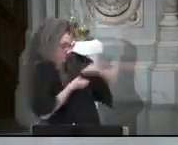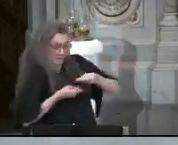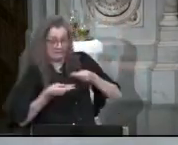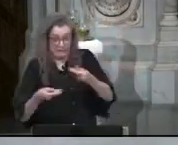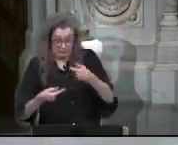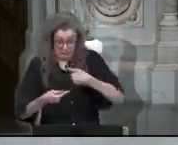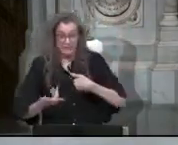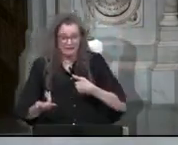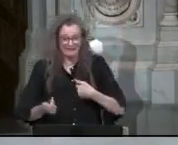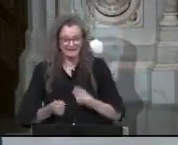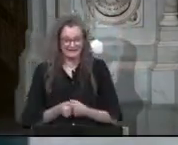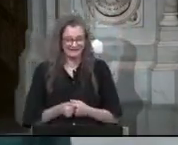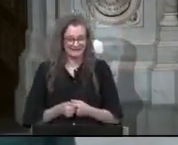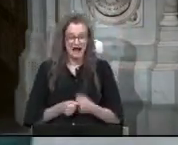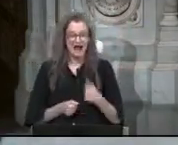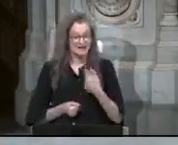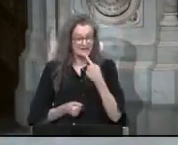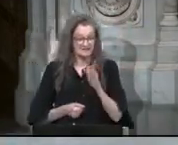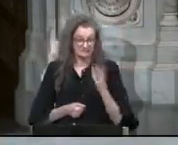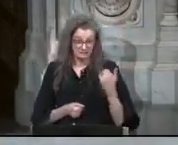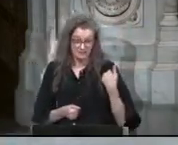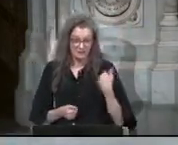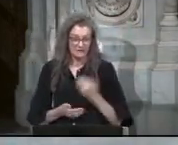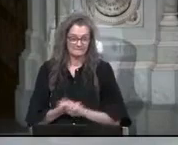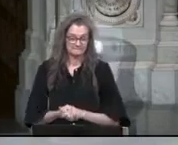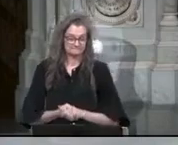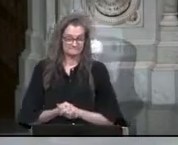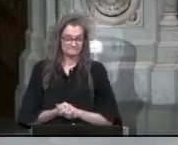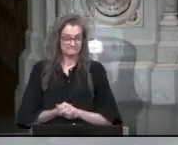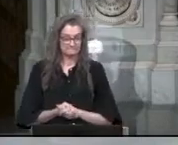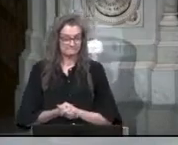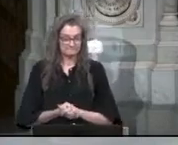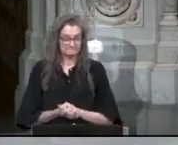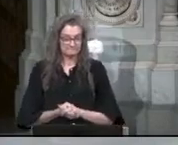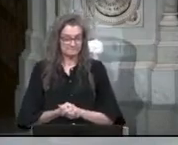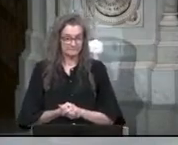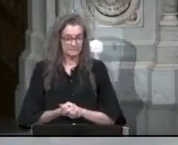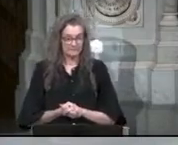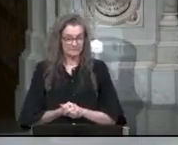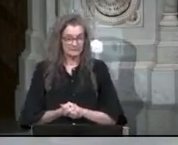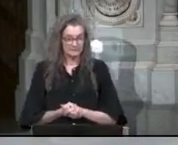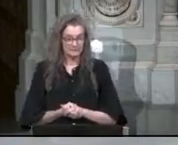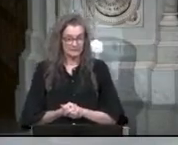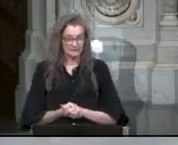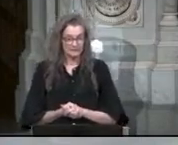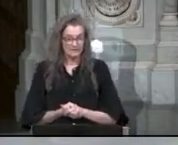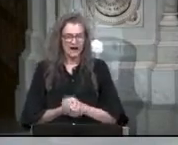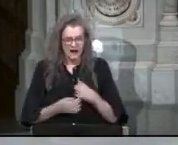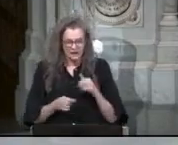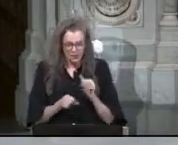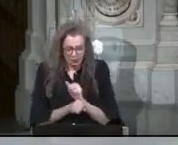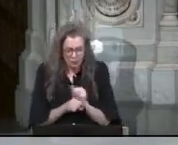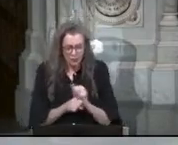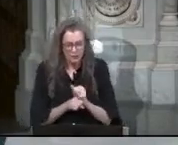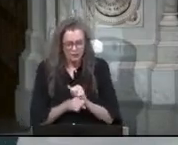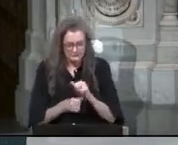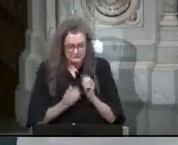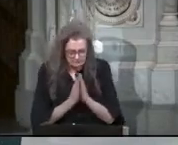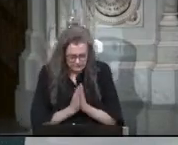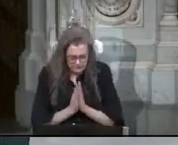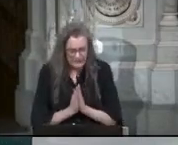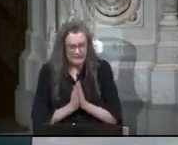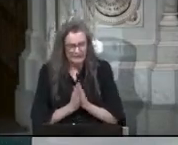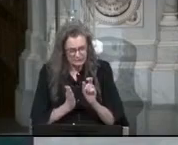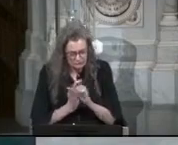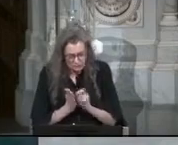preacher certainly knows that. And I know you've said this before. You know, we do work hard to prepare the homily, to pray over, to